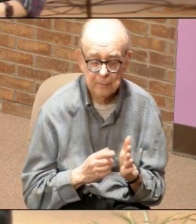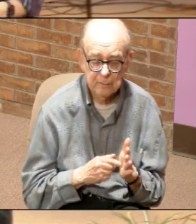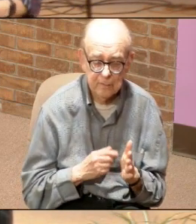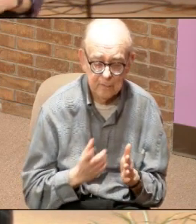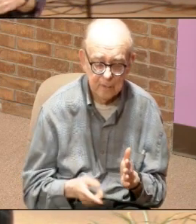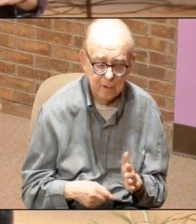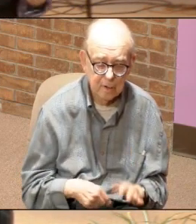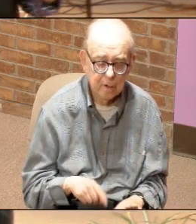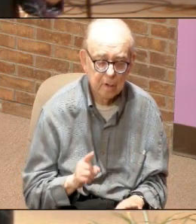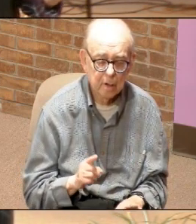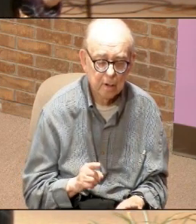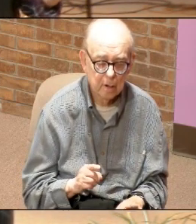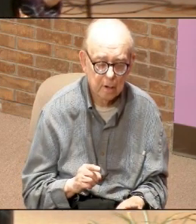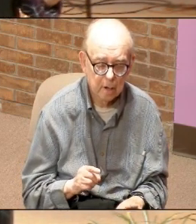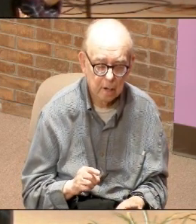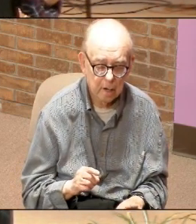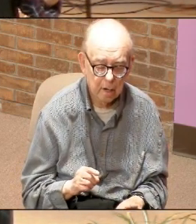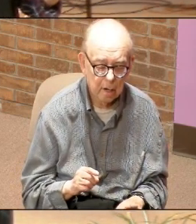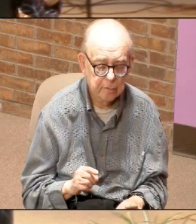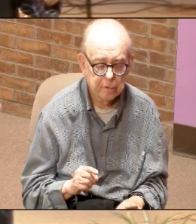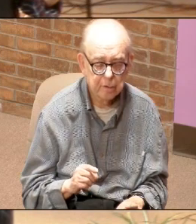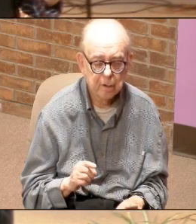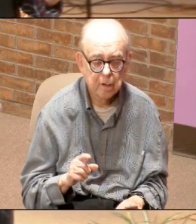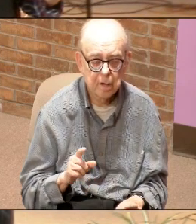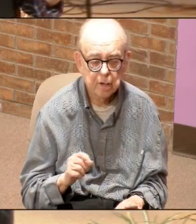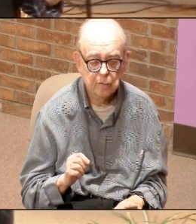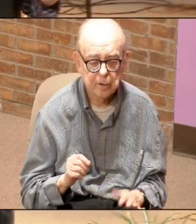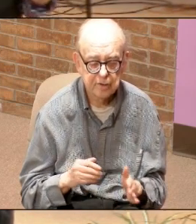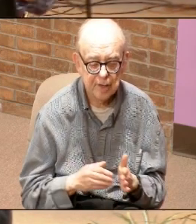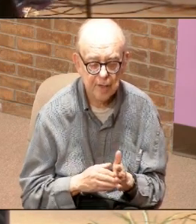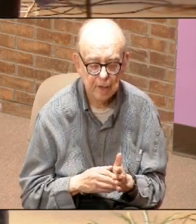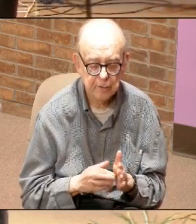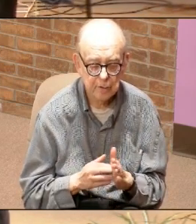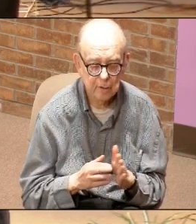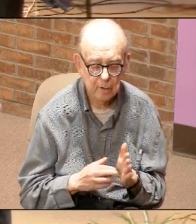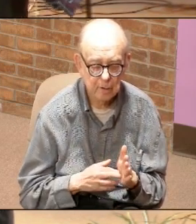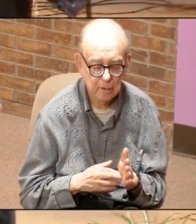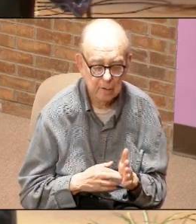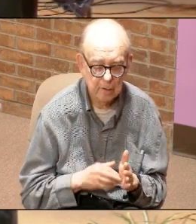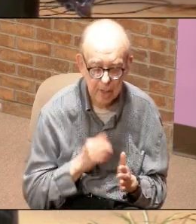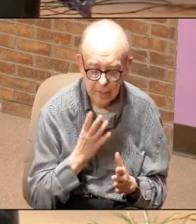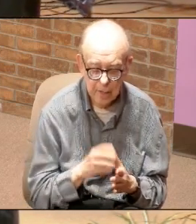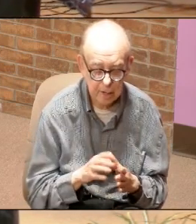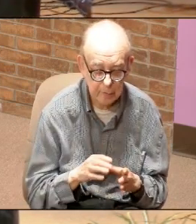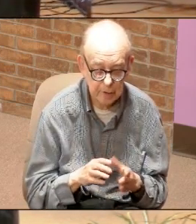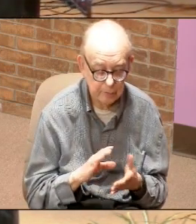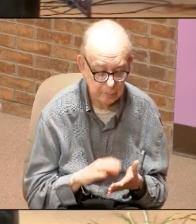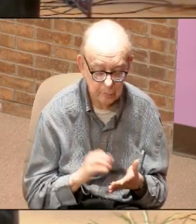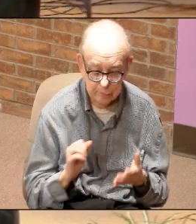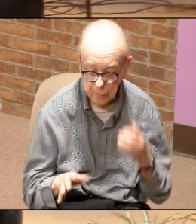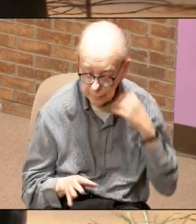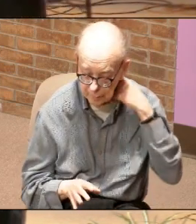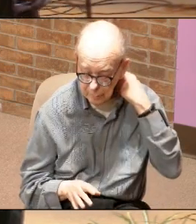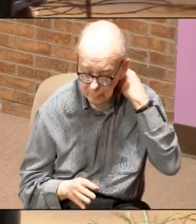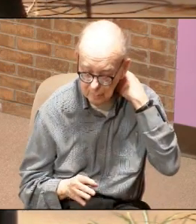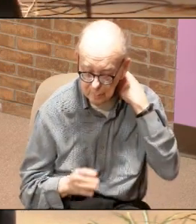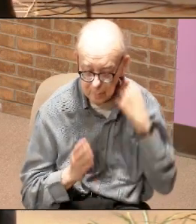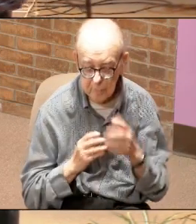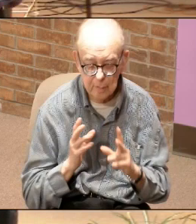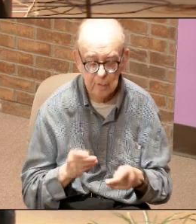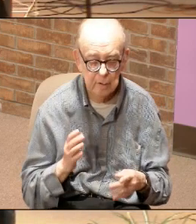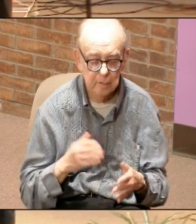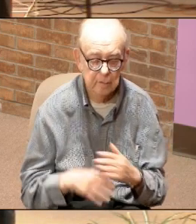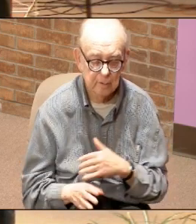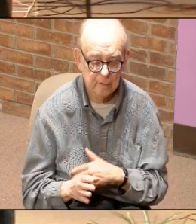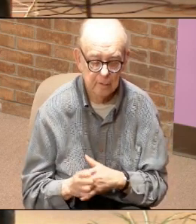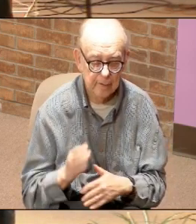there's 120,000 records that have bounced out. And somebody has to go